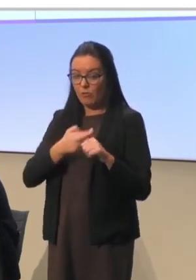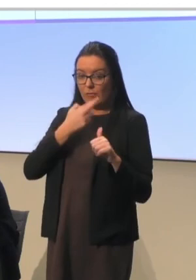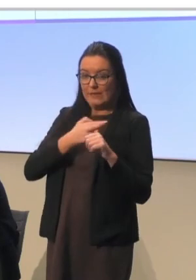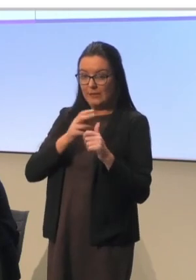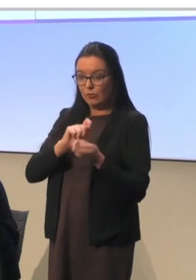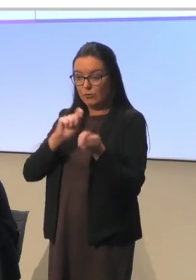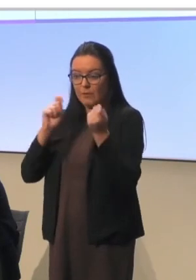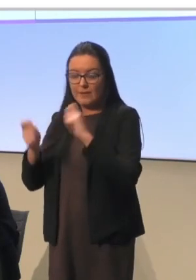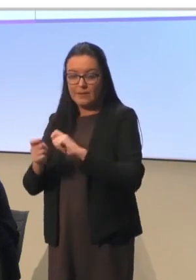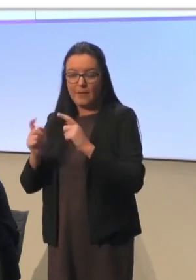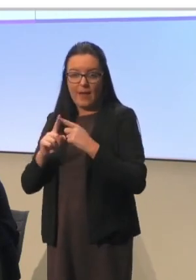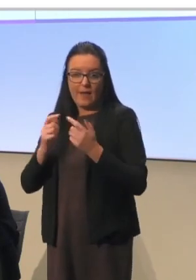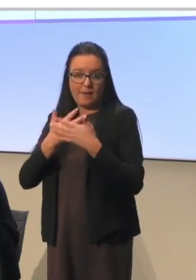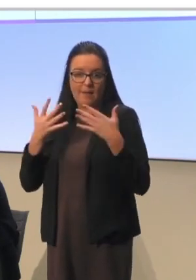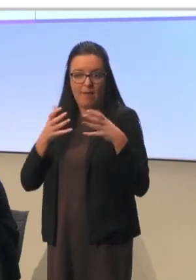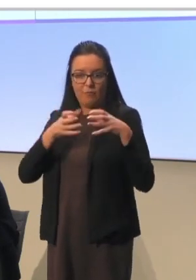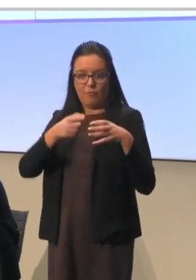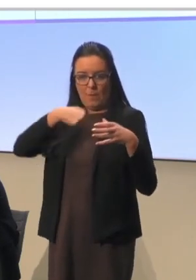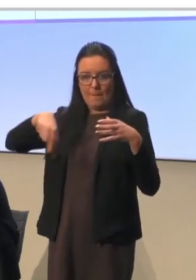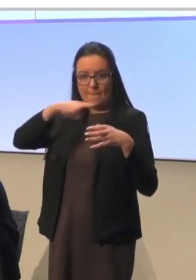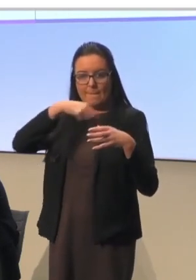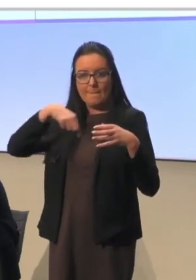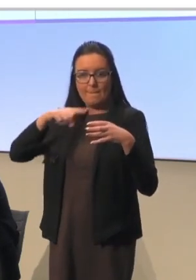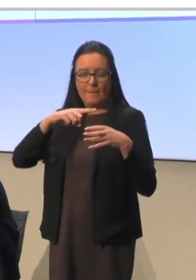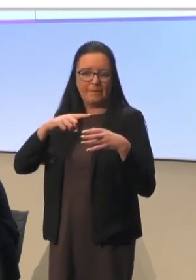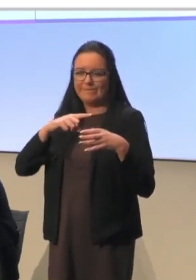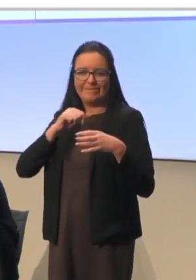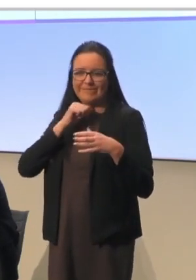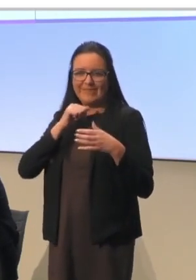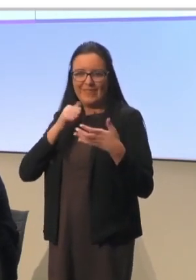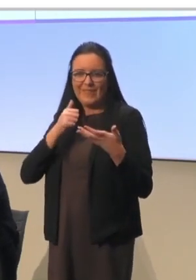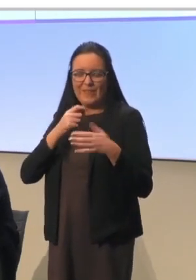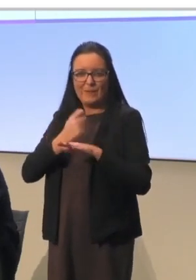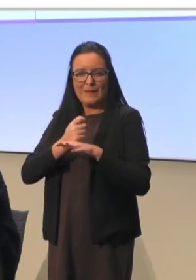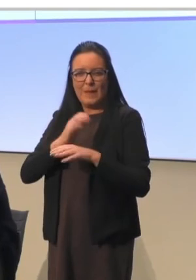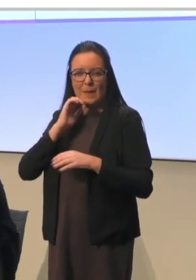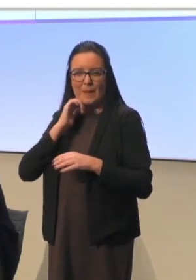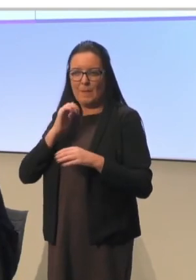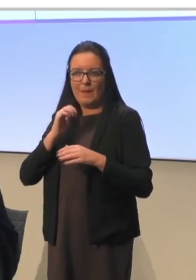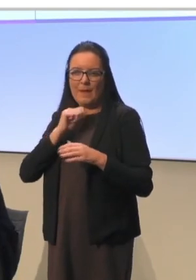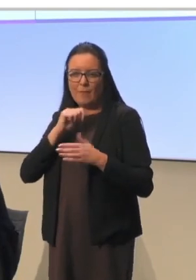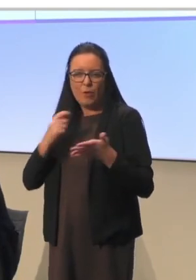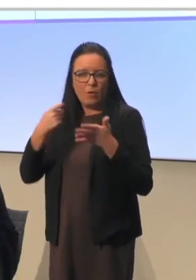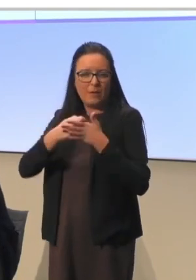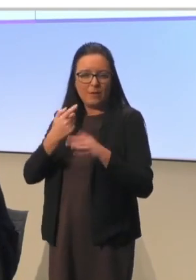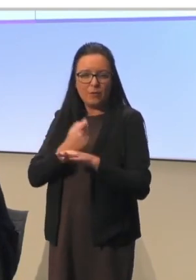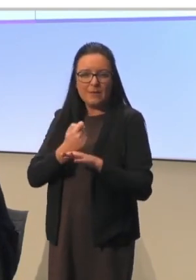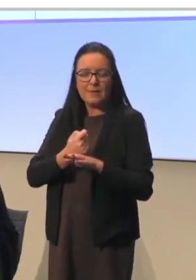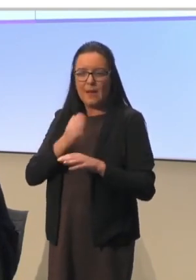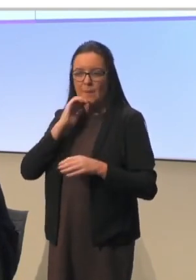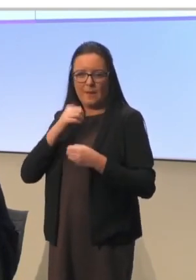around this cohort were really shortchanged. They were robbed of that time at school, and they didn't get any extra time because of it, as one principal